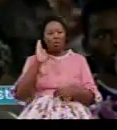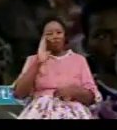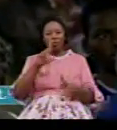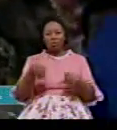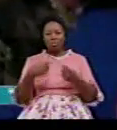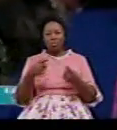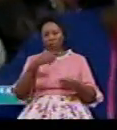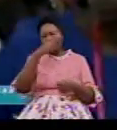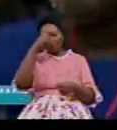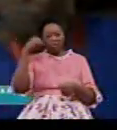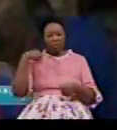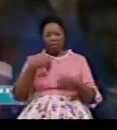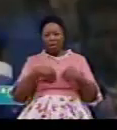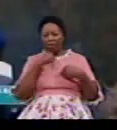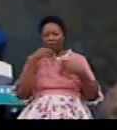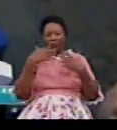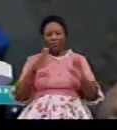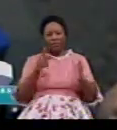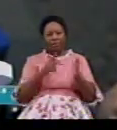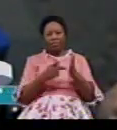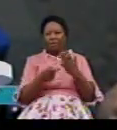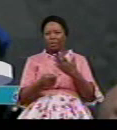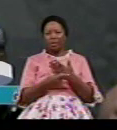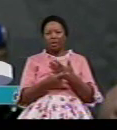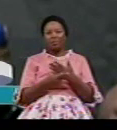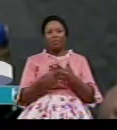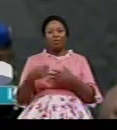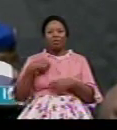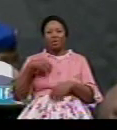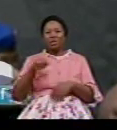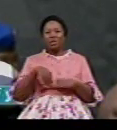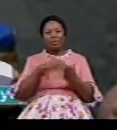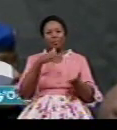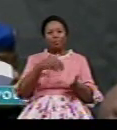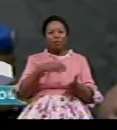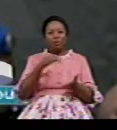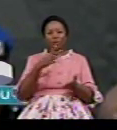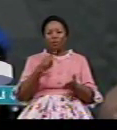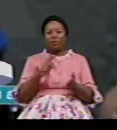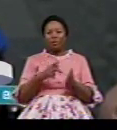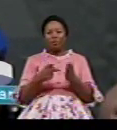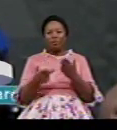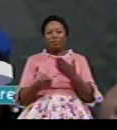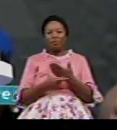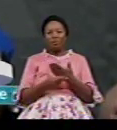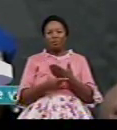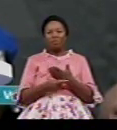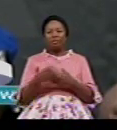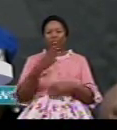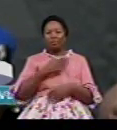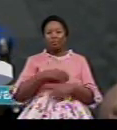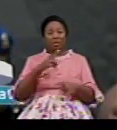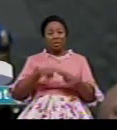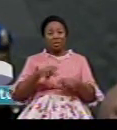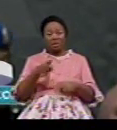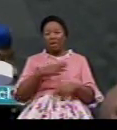ensure that all the details are correct. The meeting place. So that we can help see you supply them